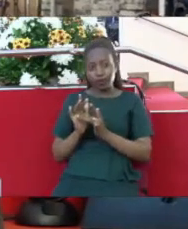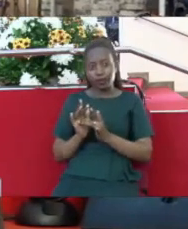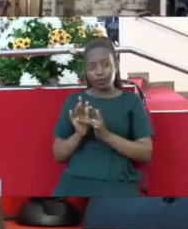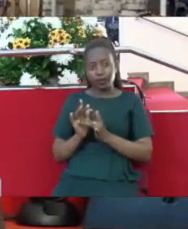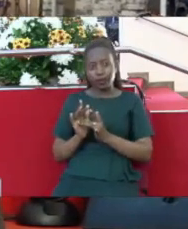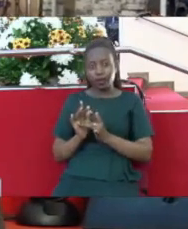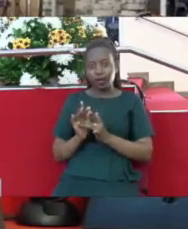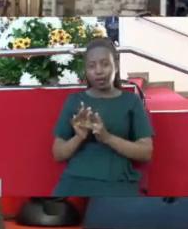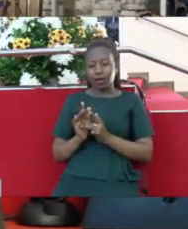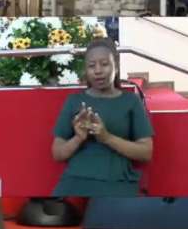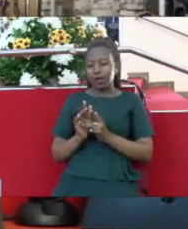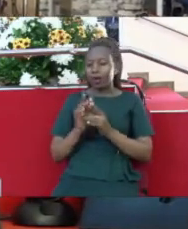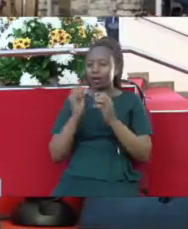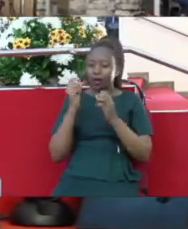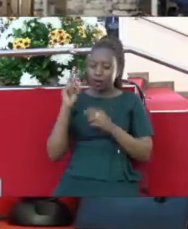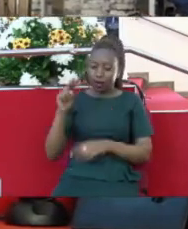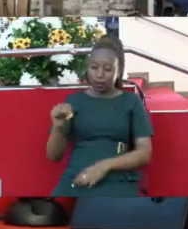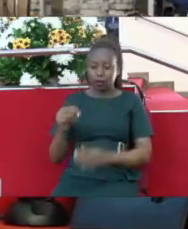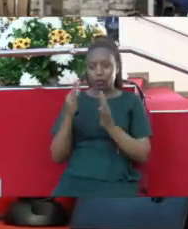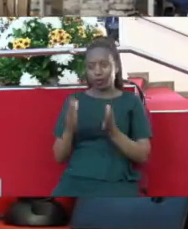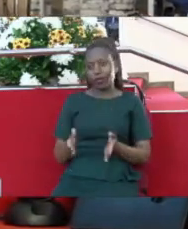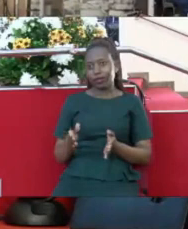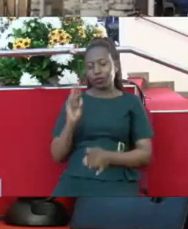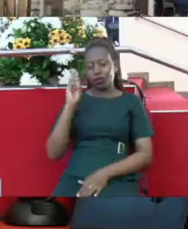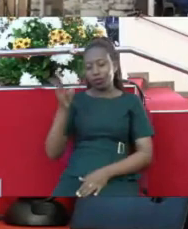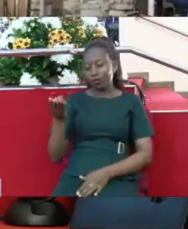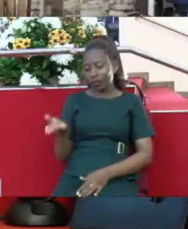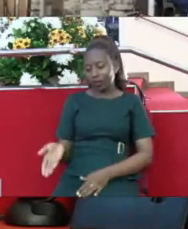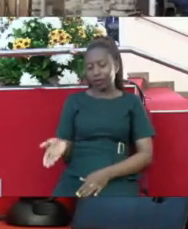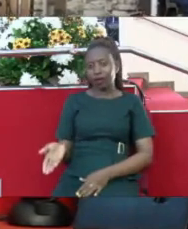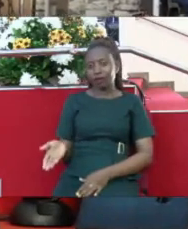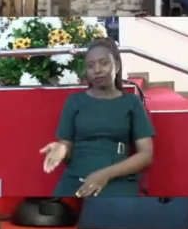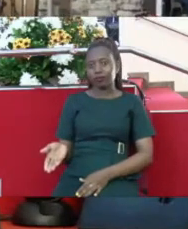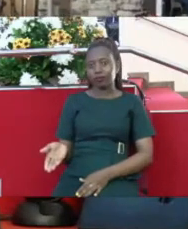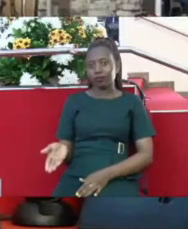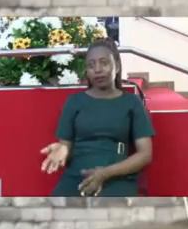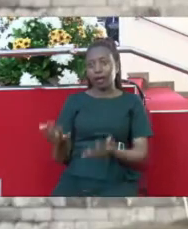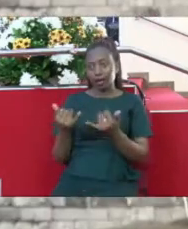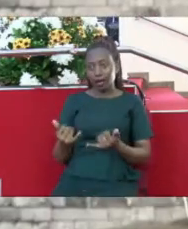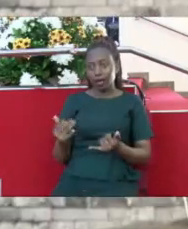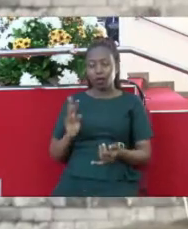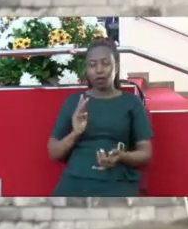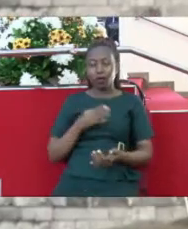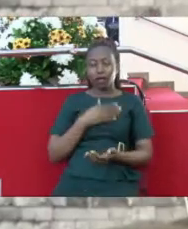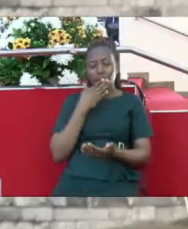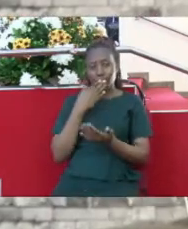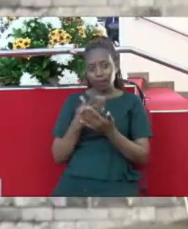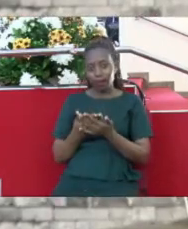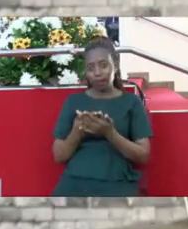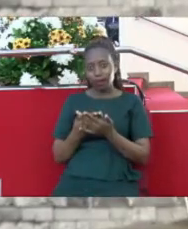Yesu. None of us would stand. Hakuna mmoja yetu angeweza kusimama. So we are here appreciating the fact that it is